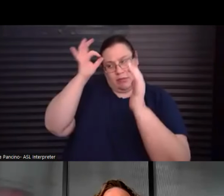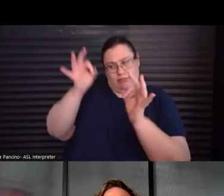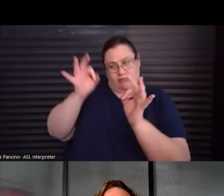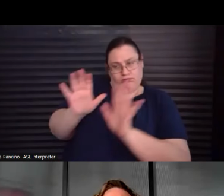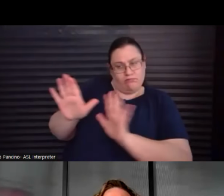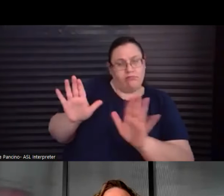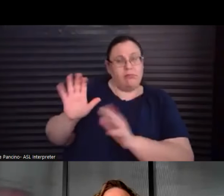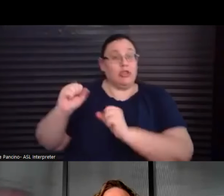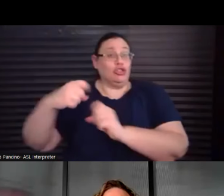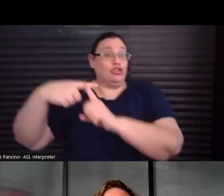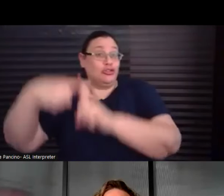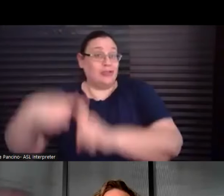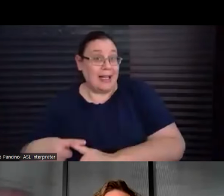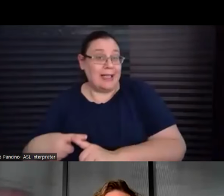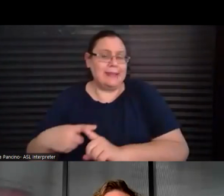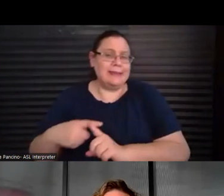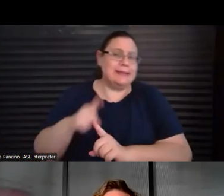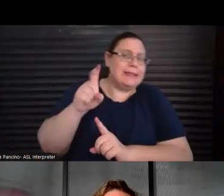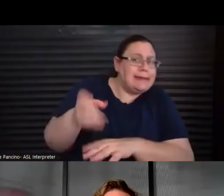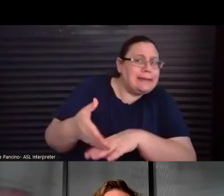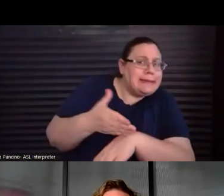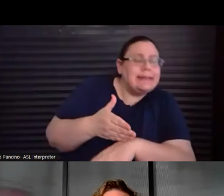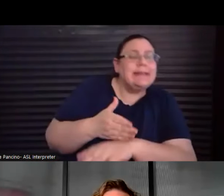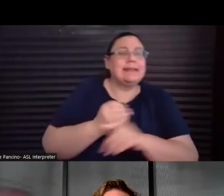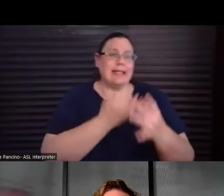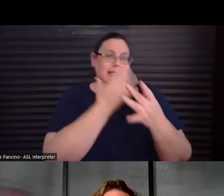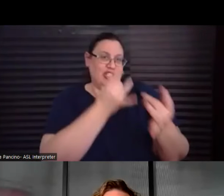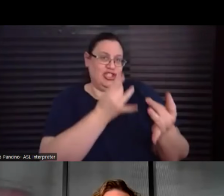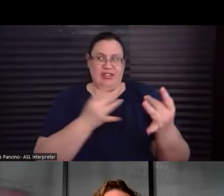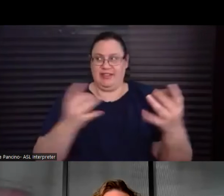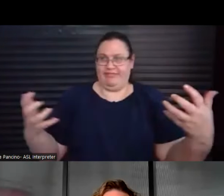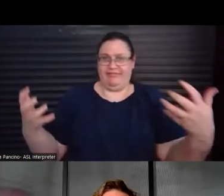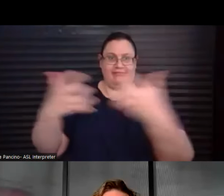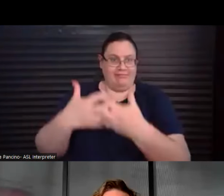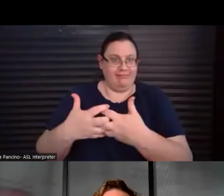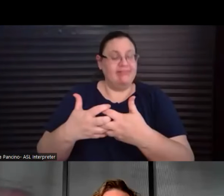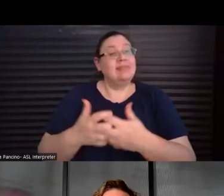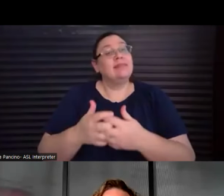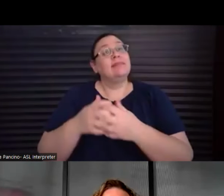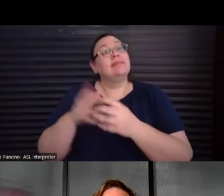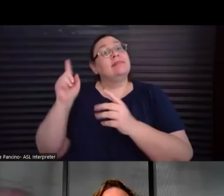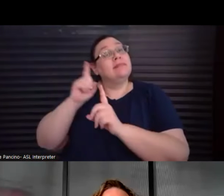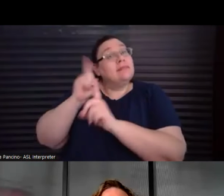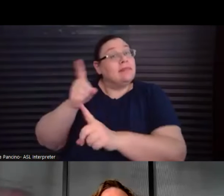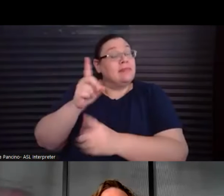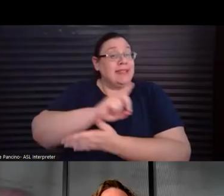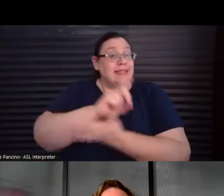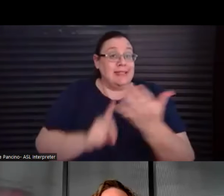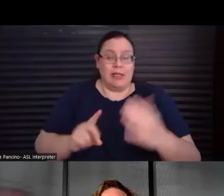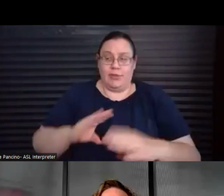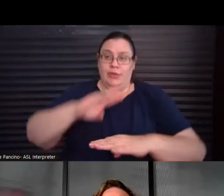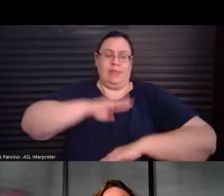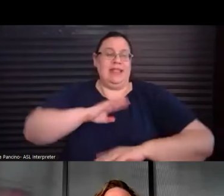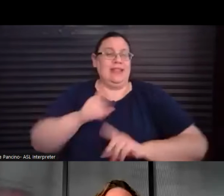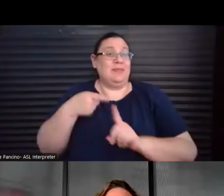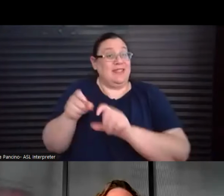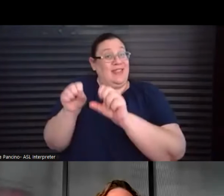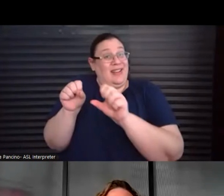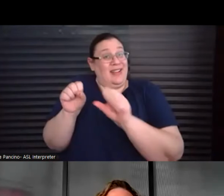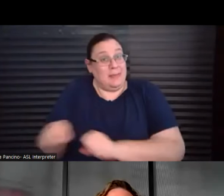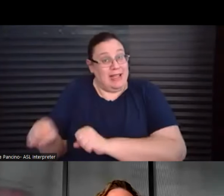strengths, needs, and interests. It is designed to meet the specific abilities of